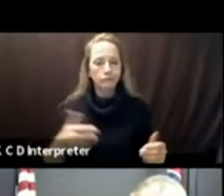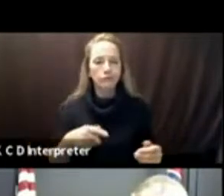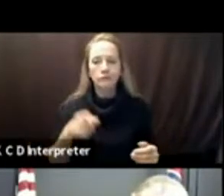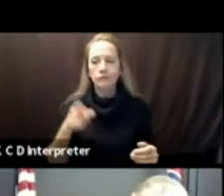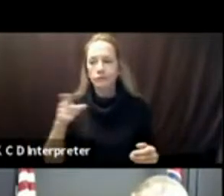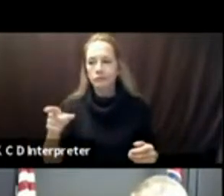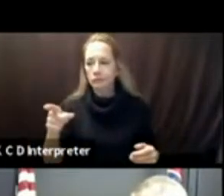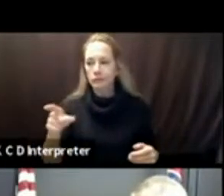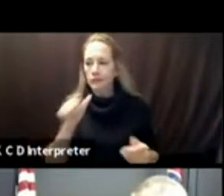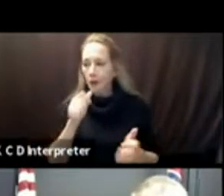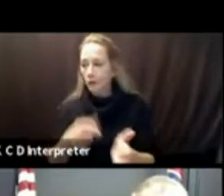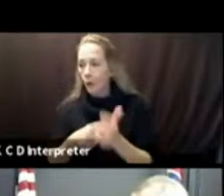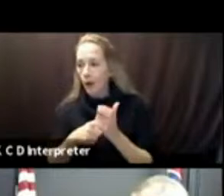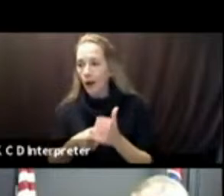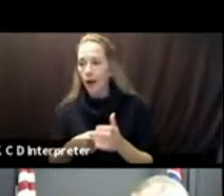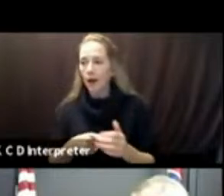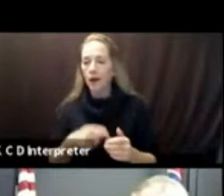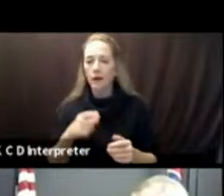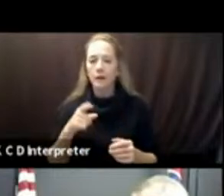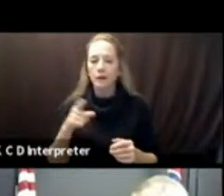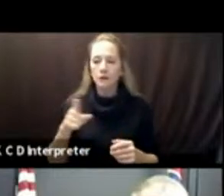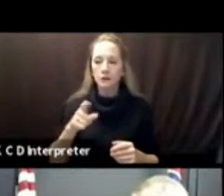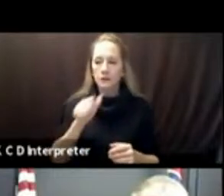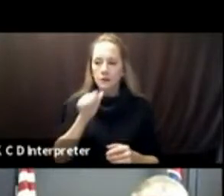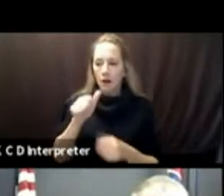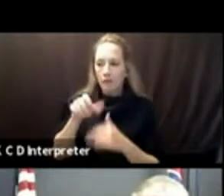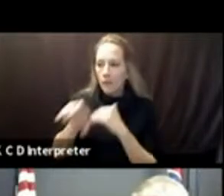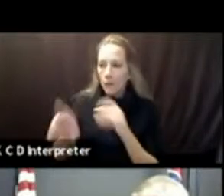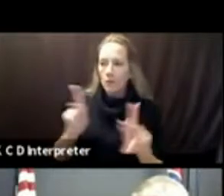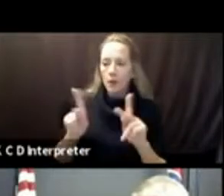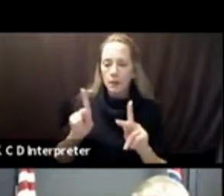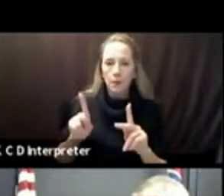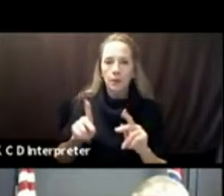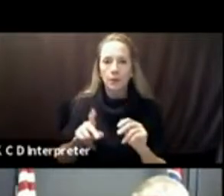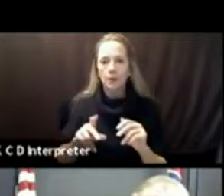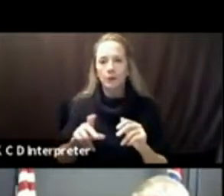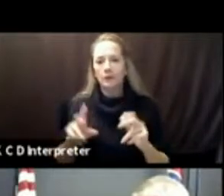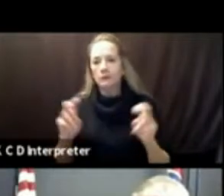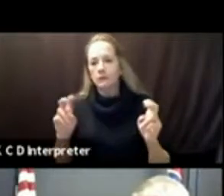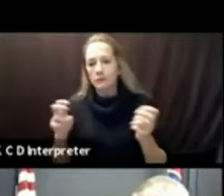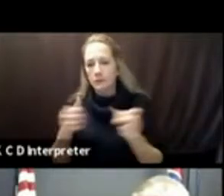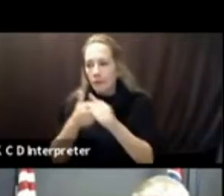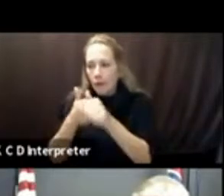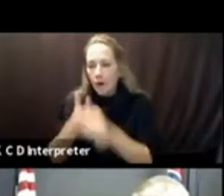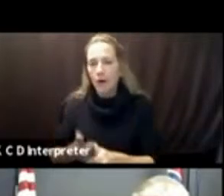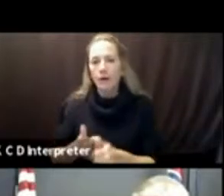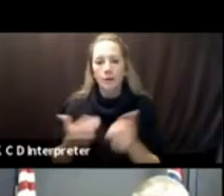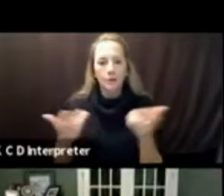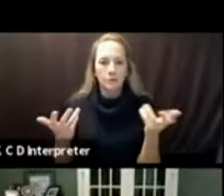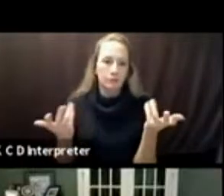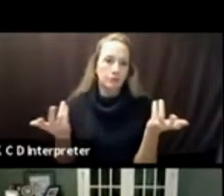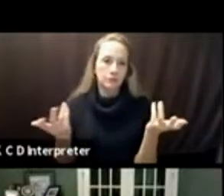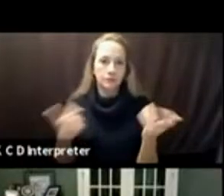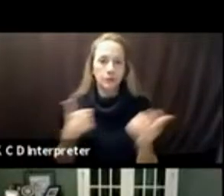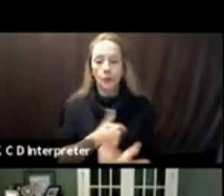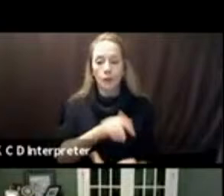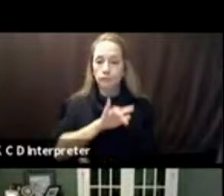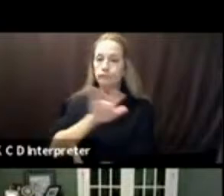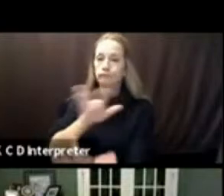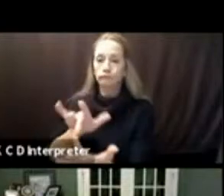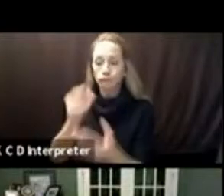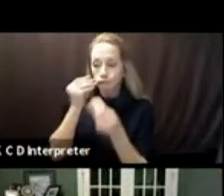not enforcing the mask mandate. And so there's no consistent theme to it. We reach out and educate